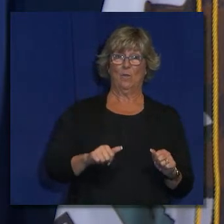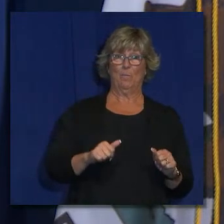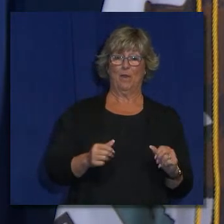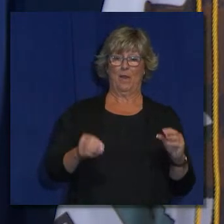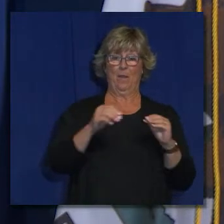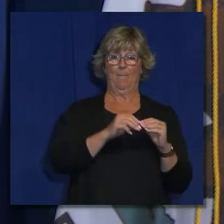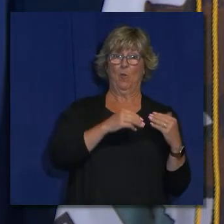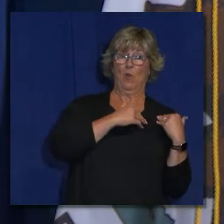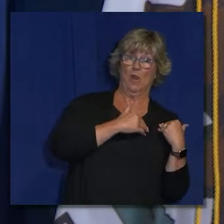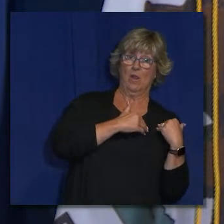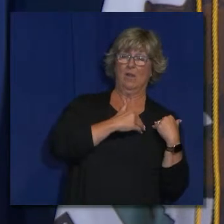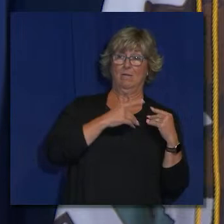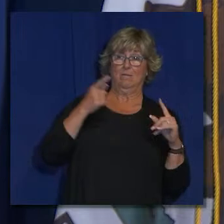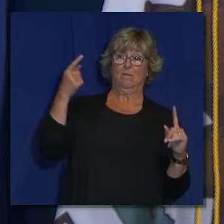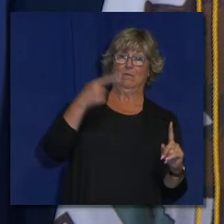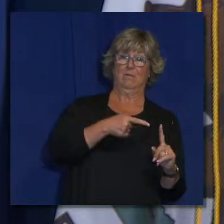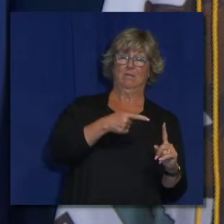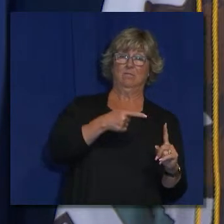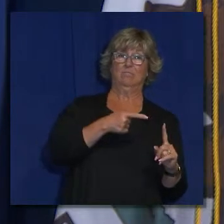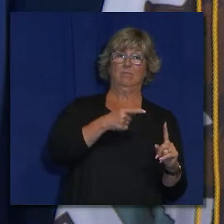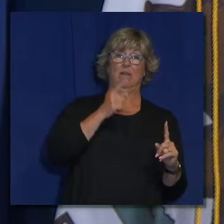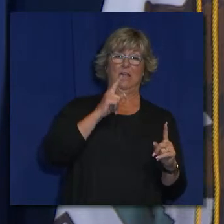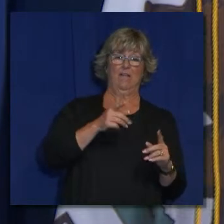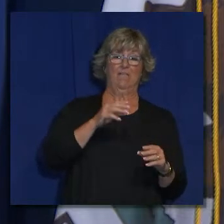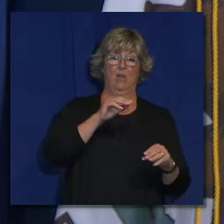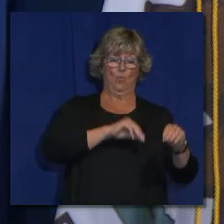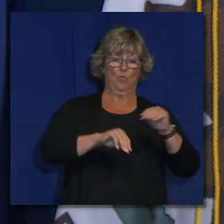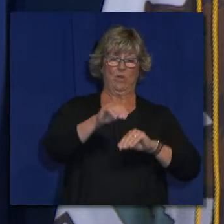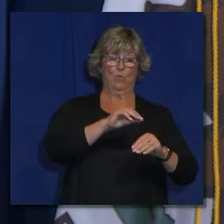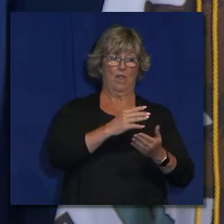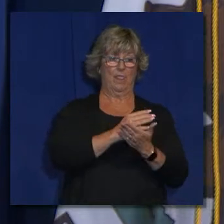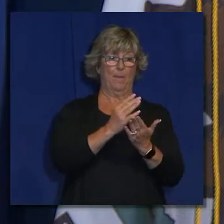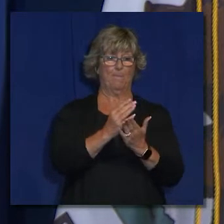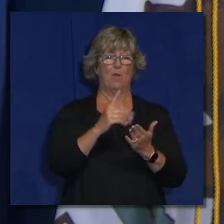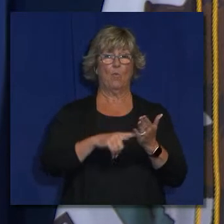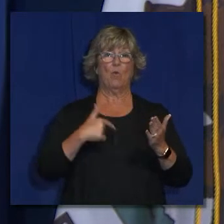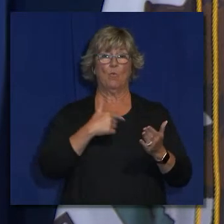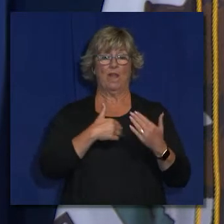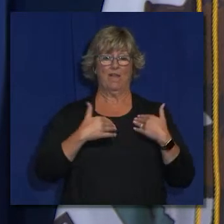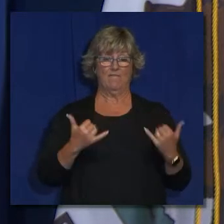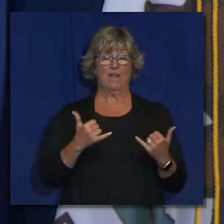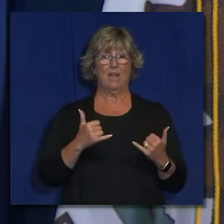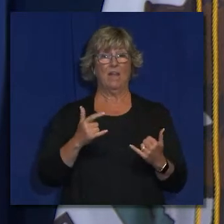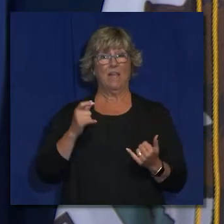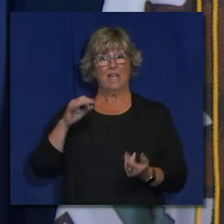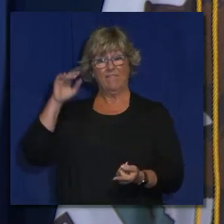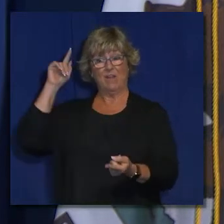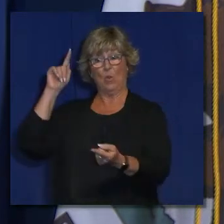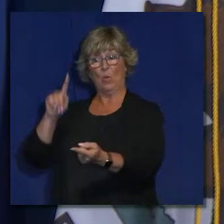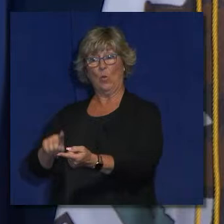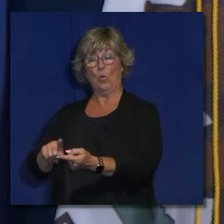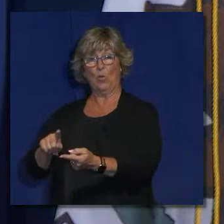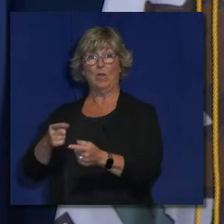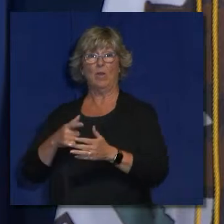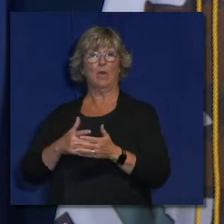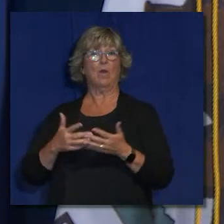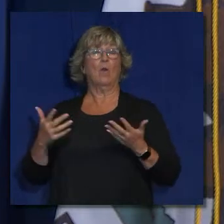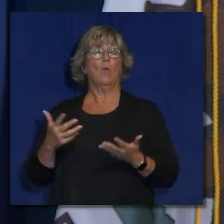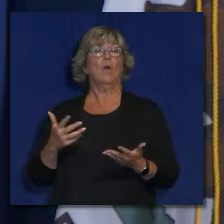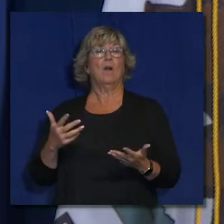more obligations triggered, and we will have to rearrange the budget plan we have today. But if it goes down significantly from what